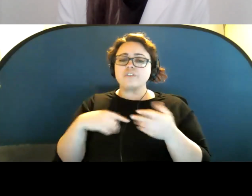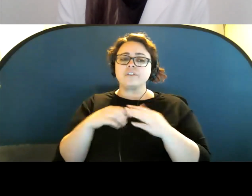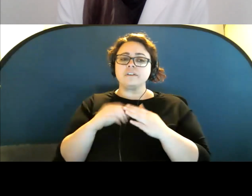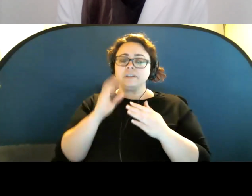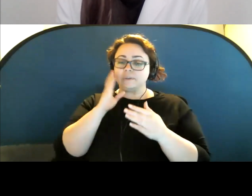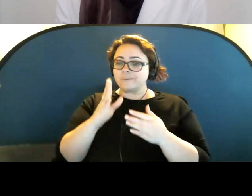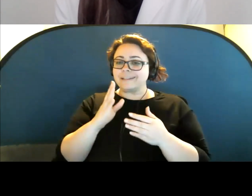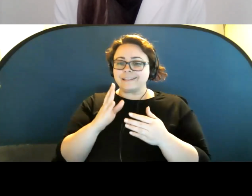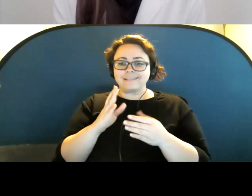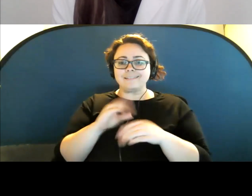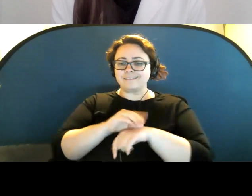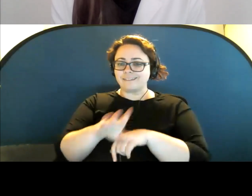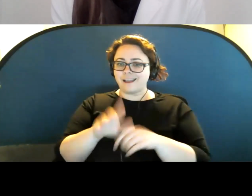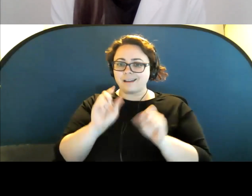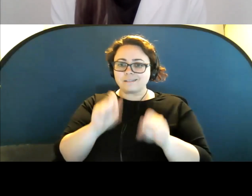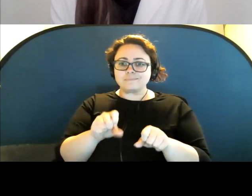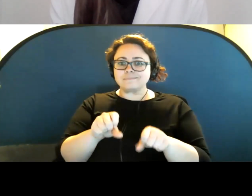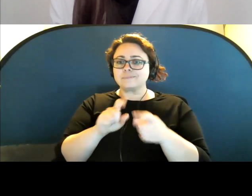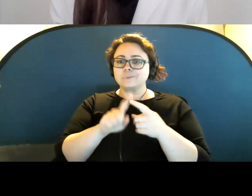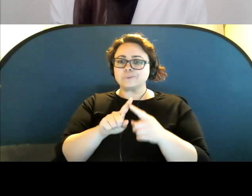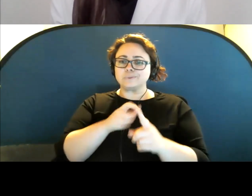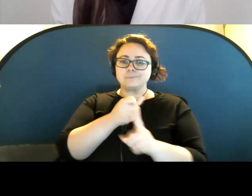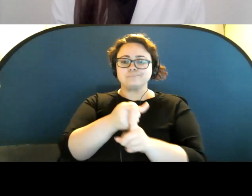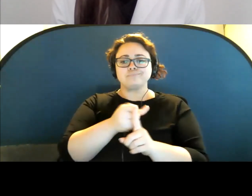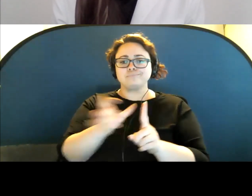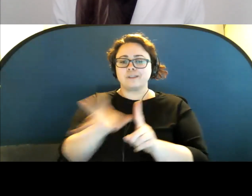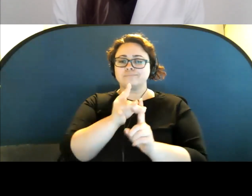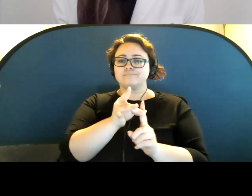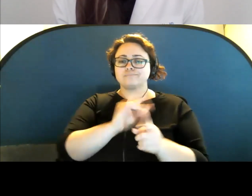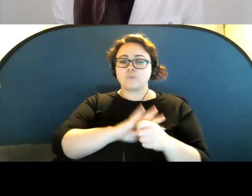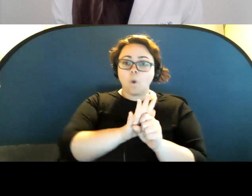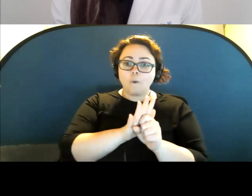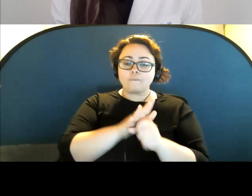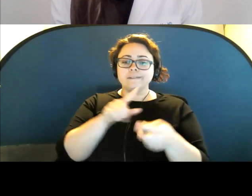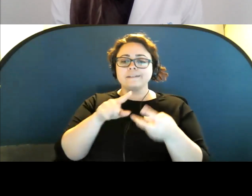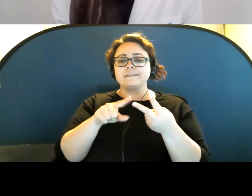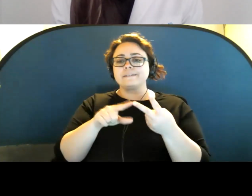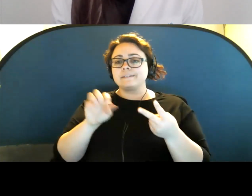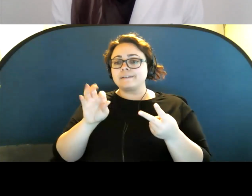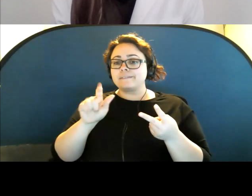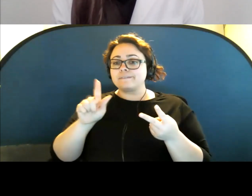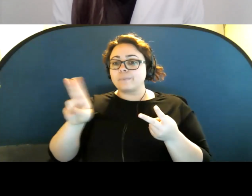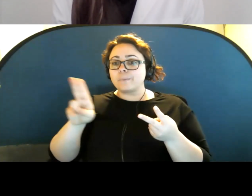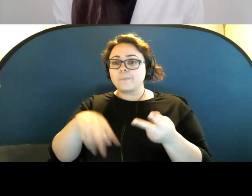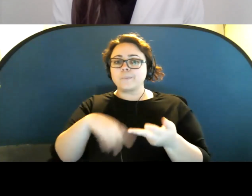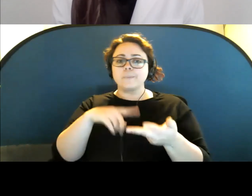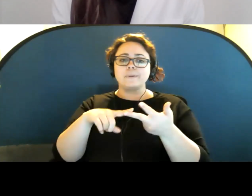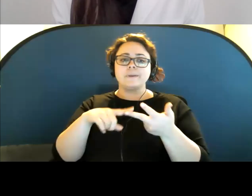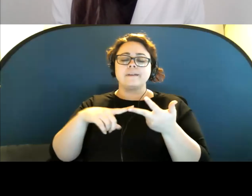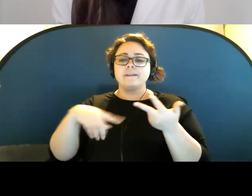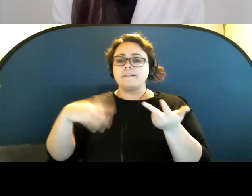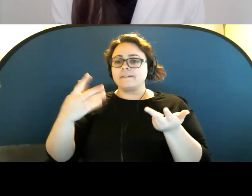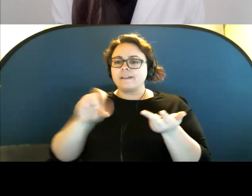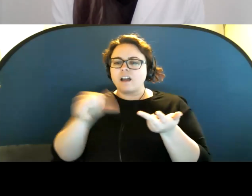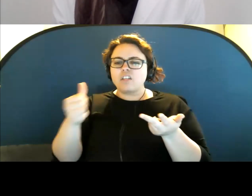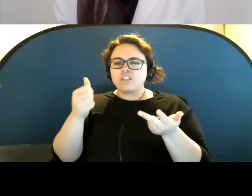even, other illnesses. So, you might have heard of bubbles or pods, and you might be part of